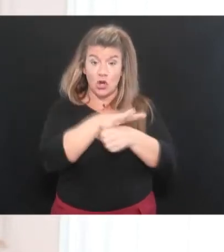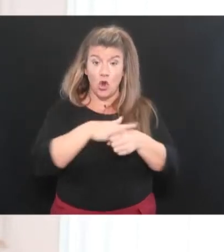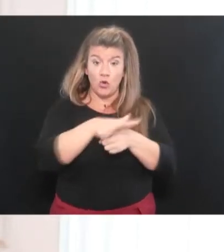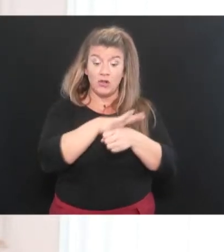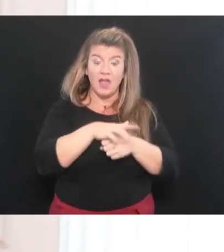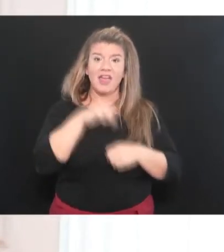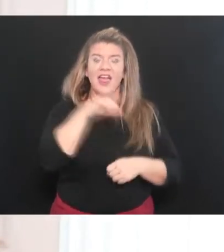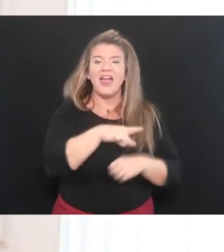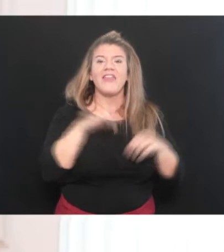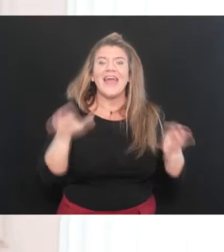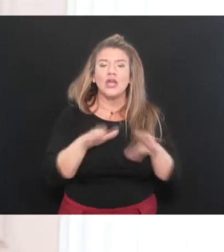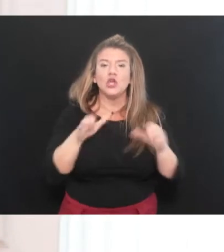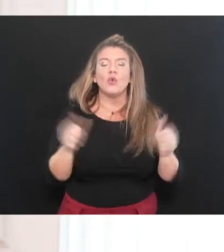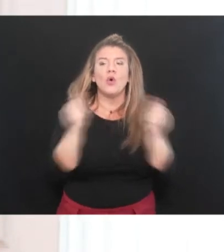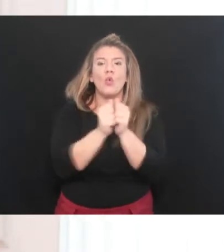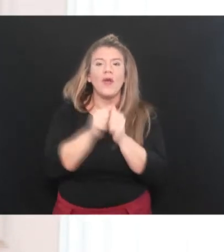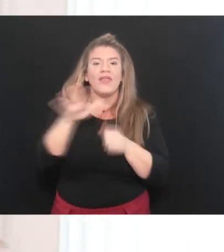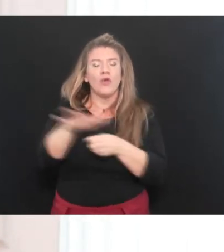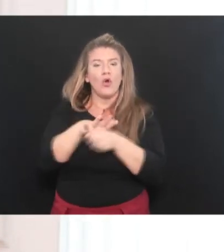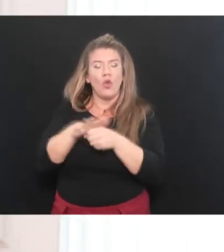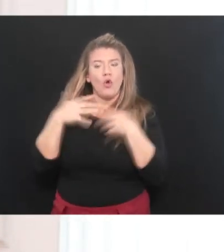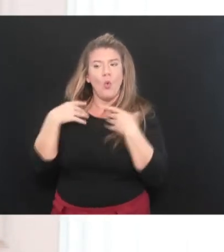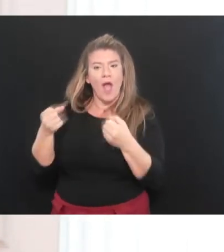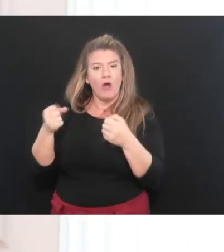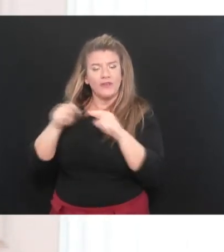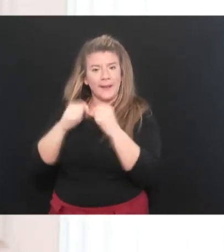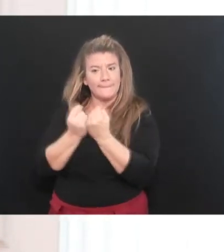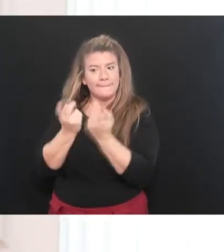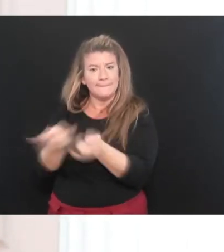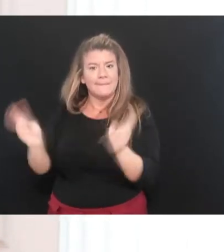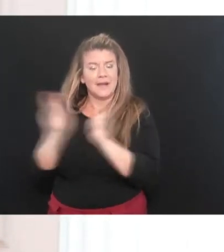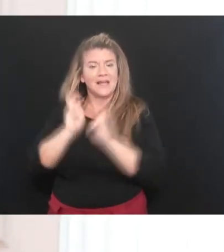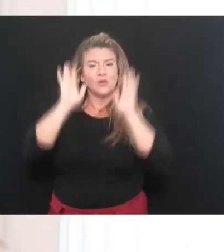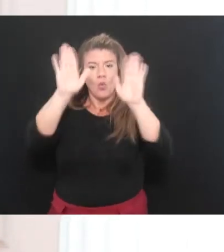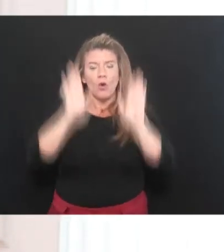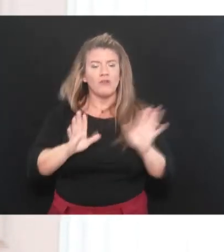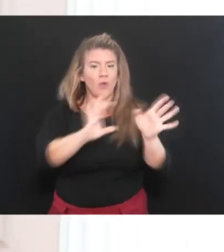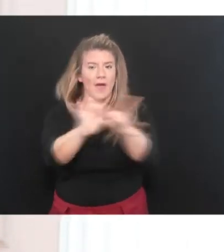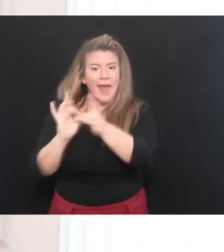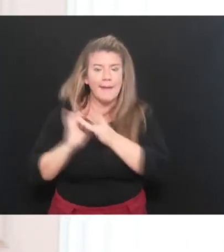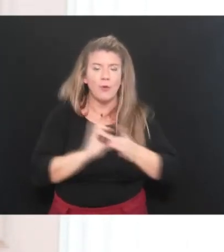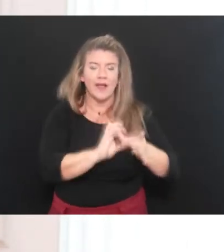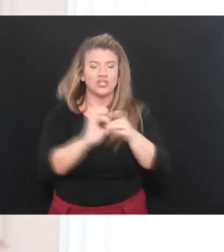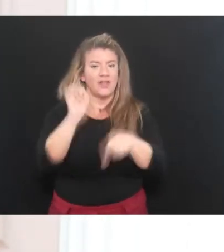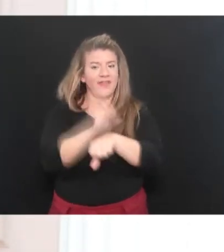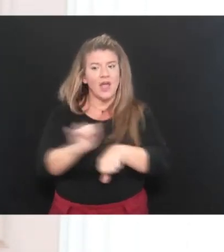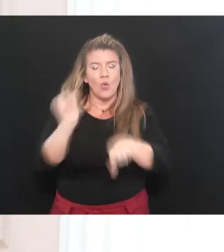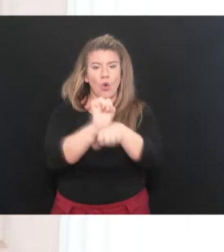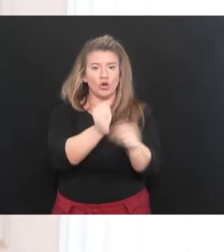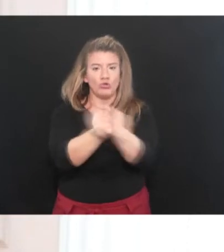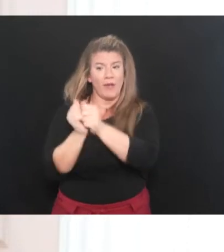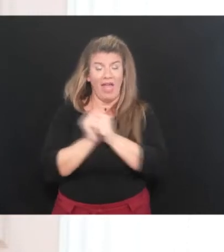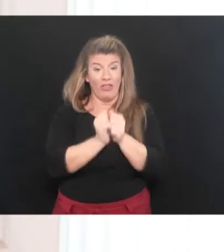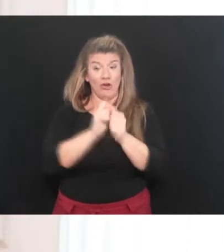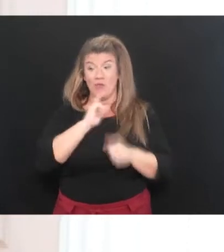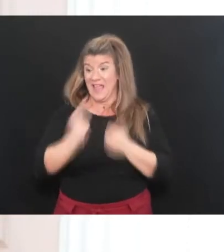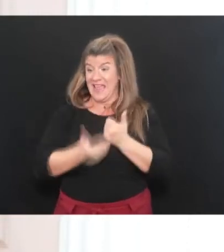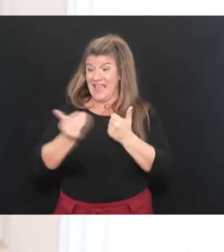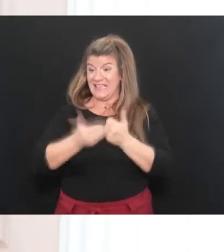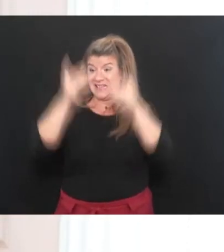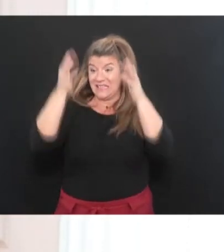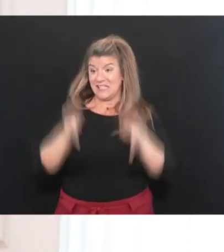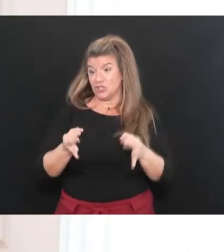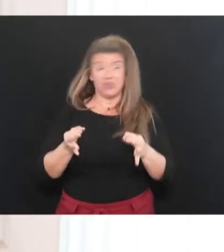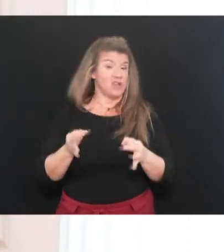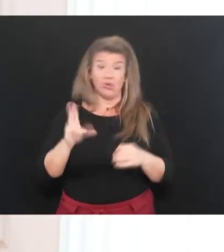so with their local health officials. It's a wonderful collaboration. They work together. These are not easy decisions to make.